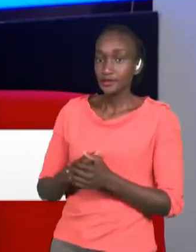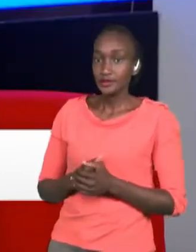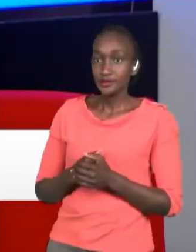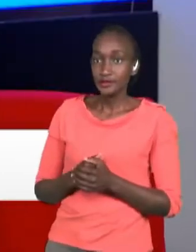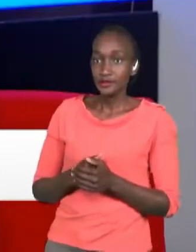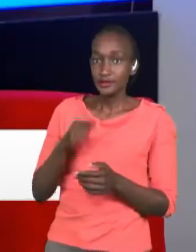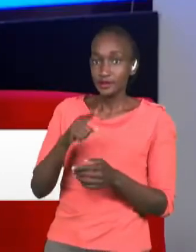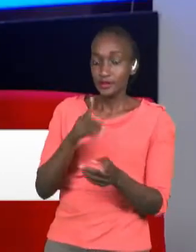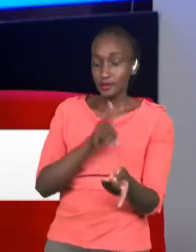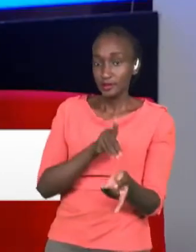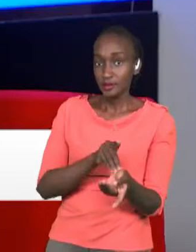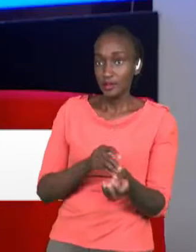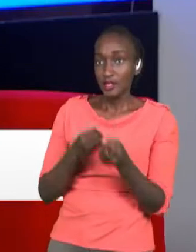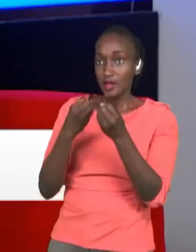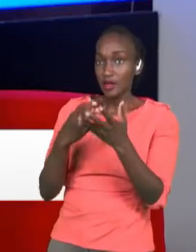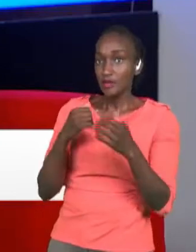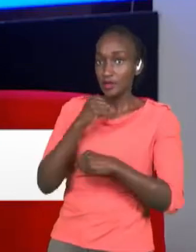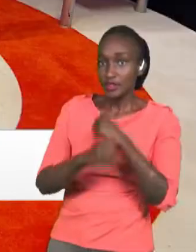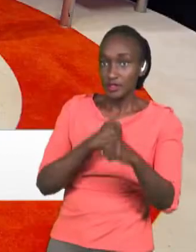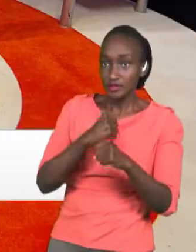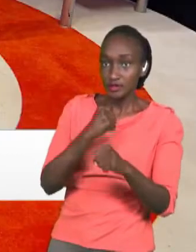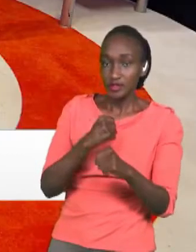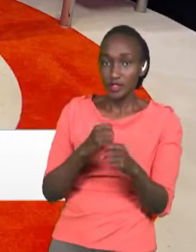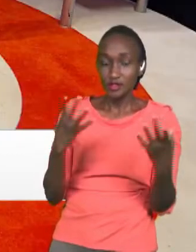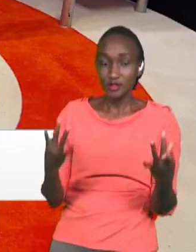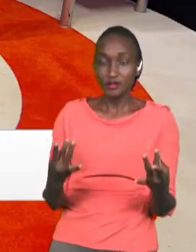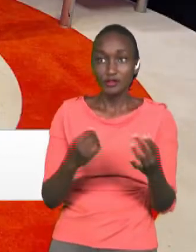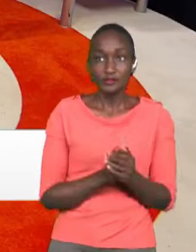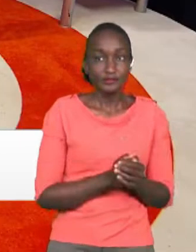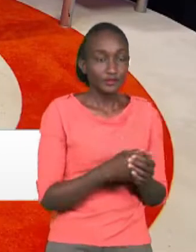you're a practitioner. How many years have you done yoga?